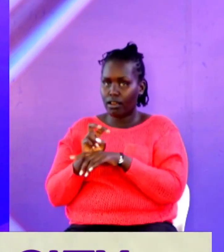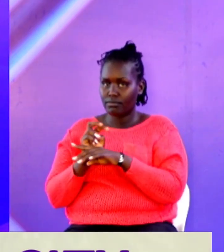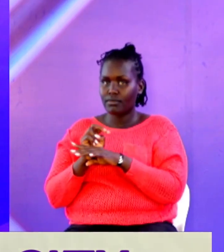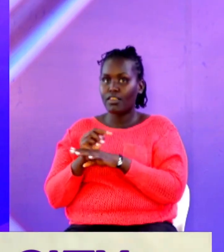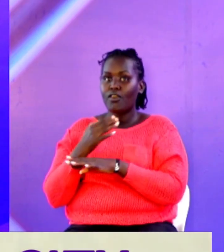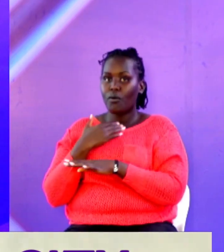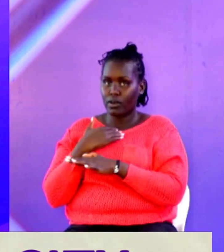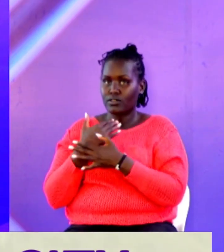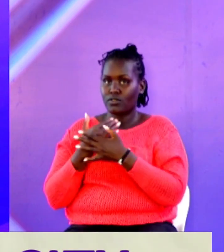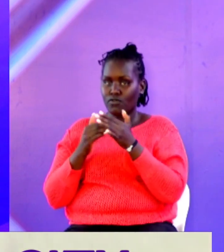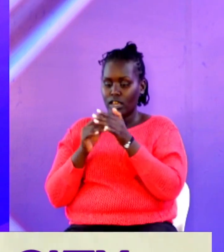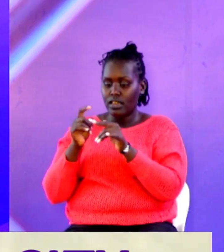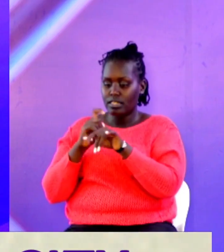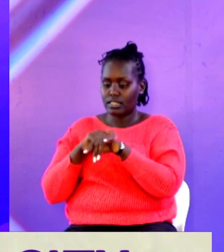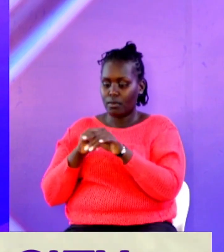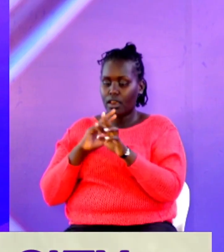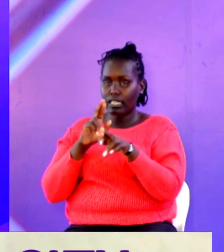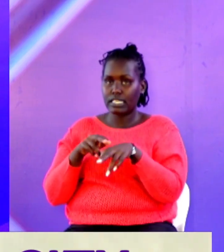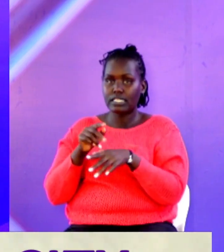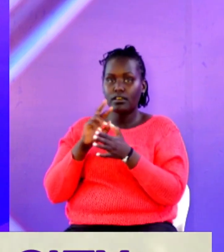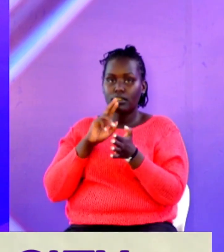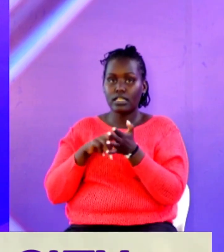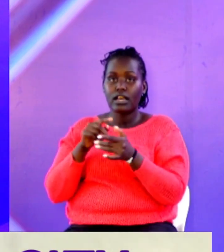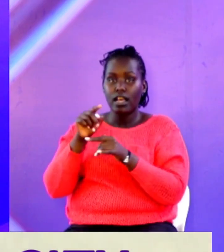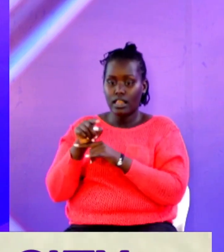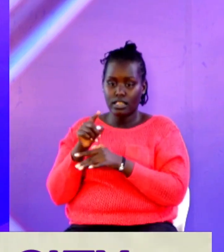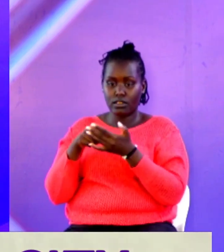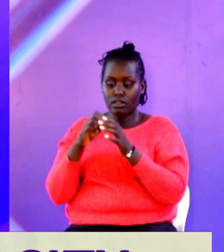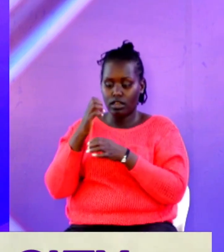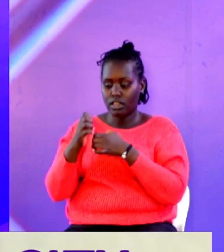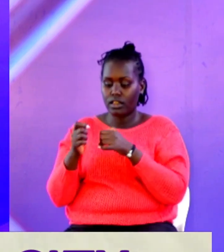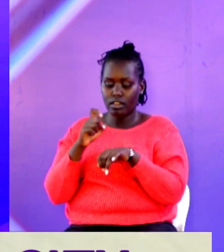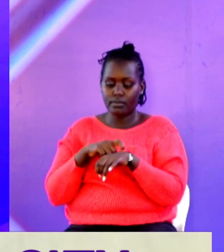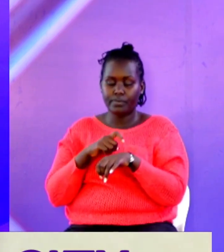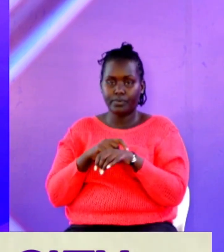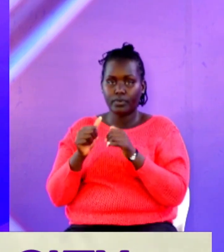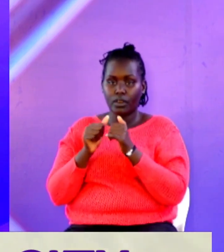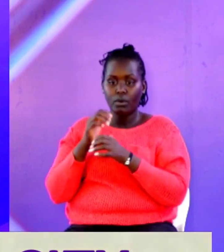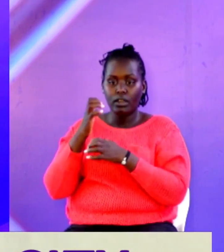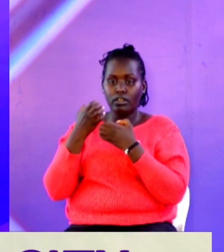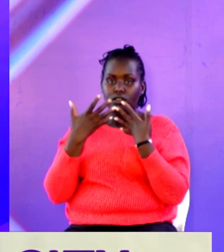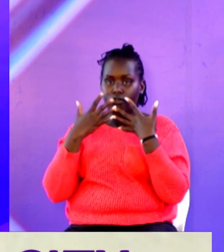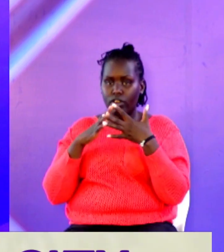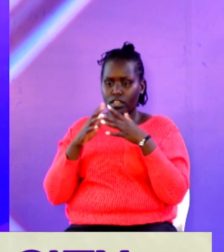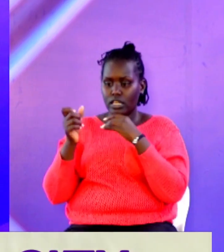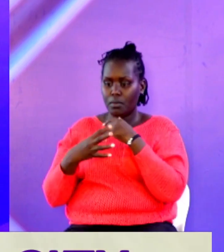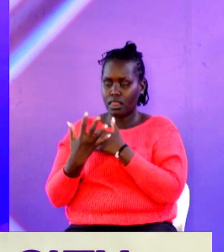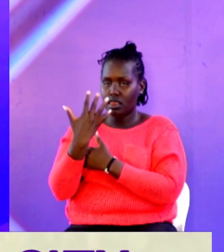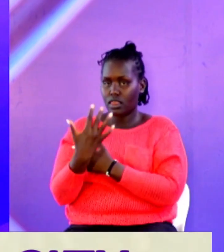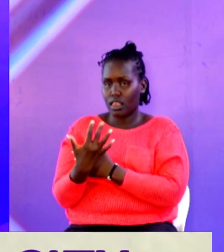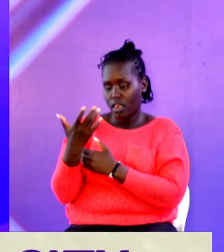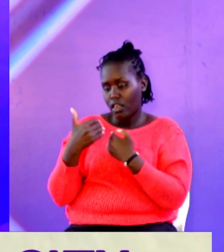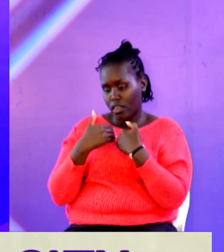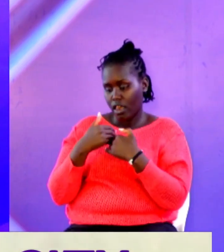it comes to results. And this, the ending season that ended in May, they had